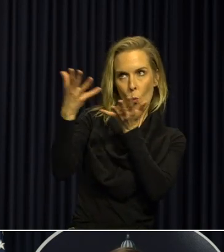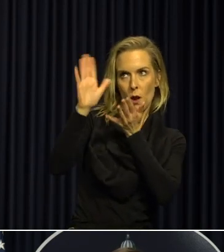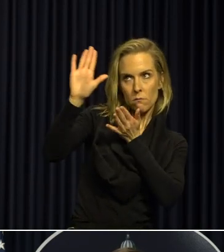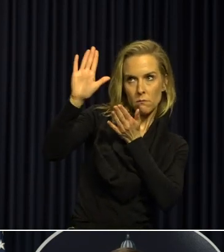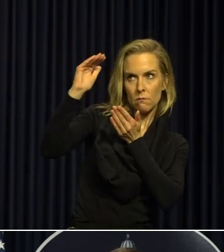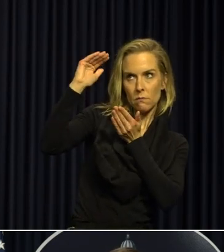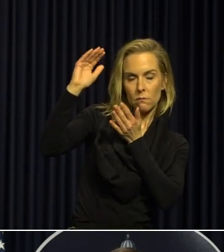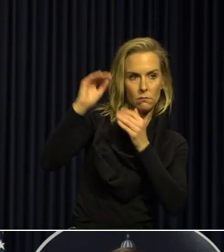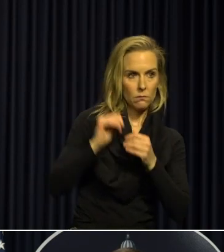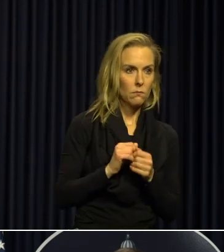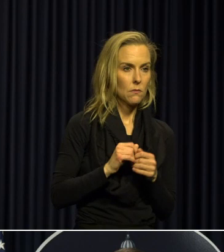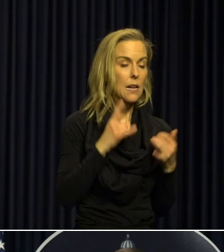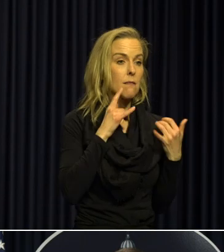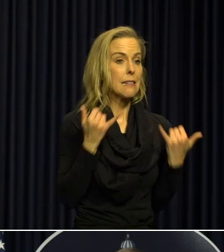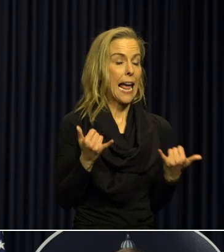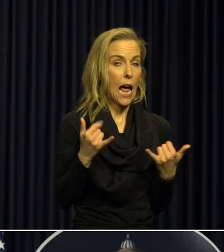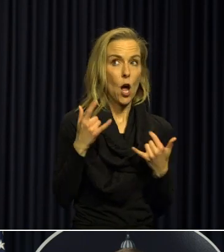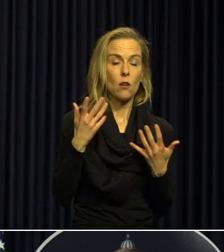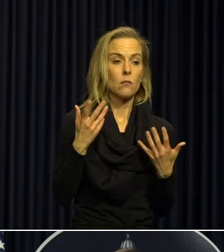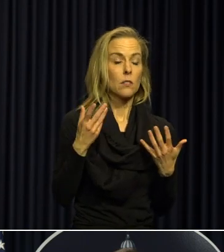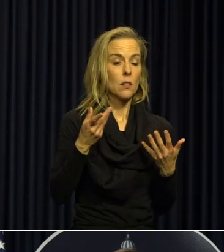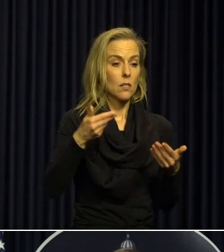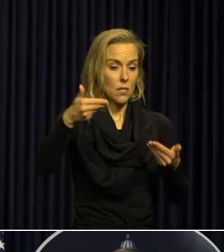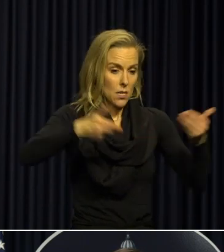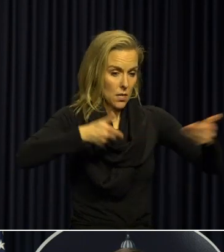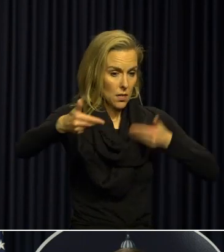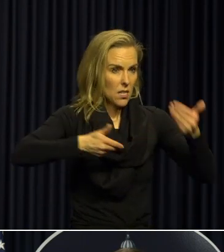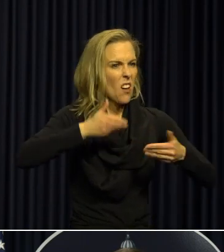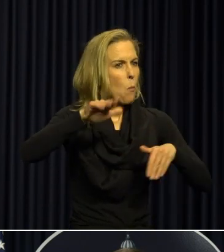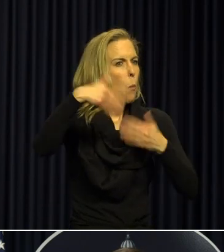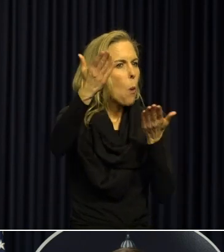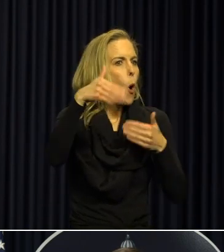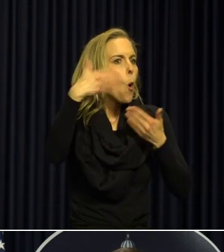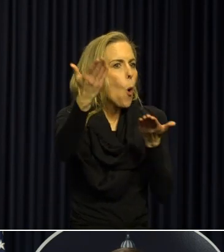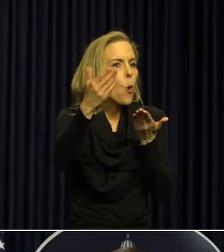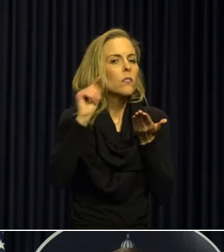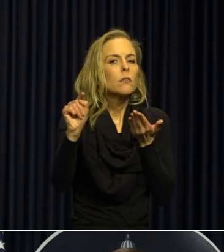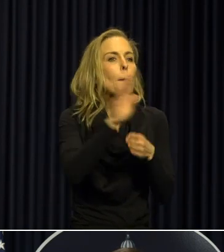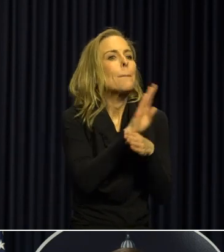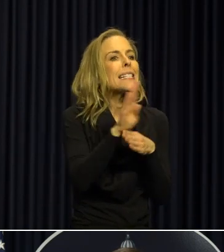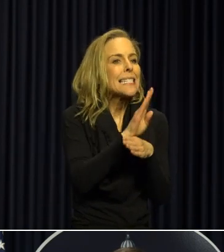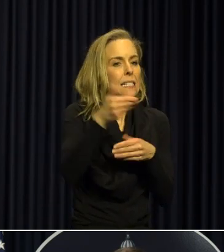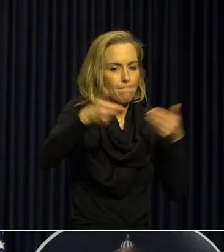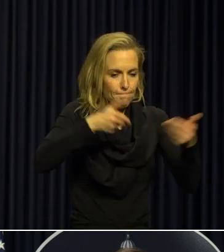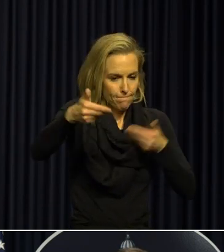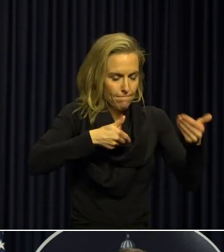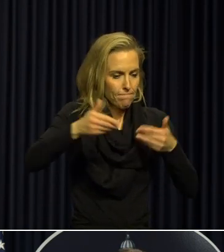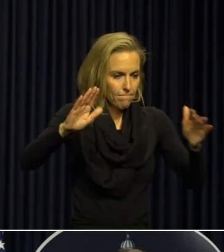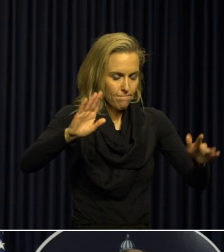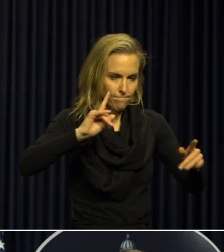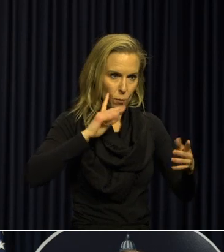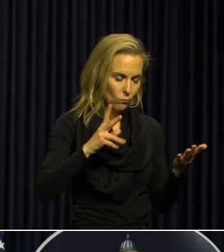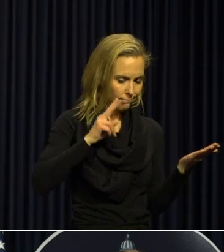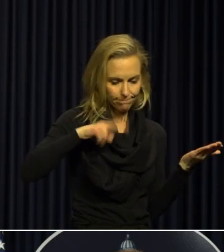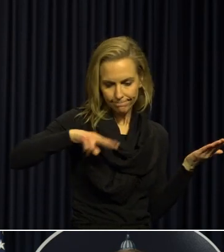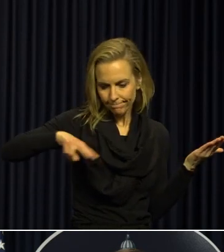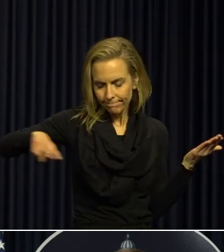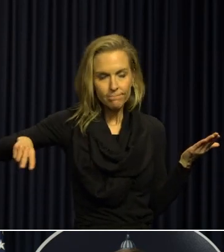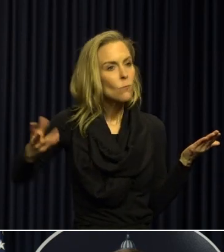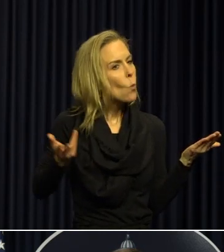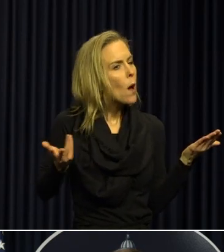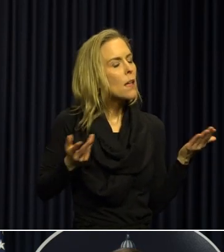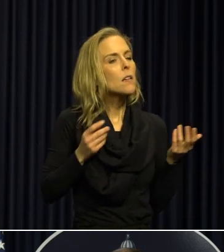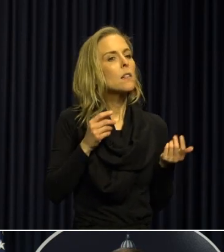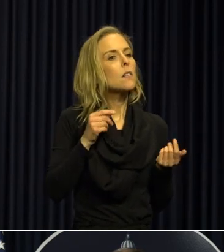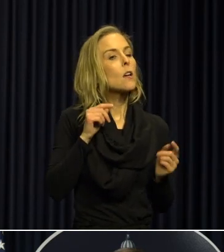In receiving the various proposals, we're getting some from individual businesses, some from industry groups, but what it does is